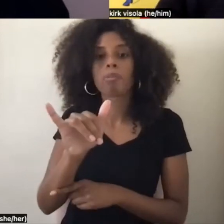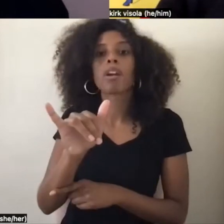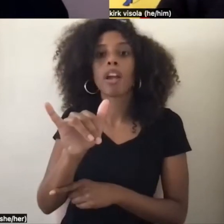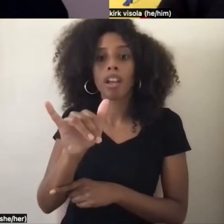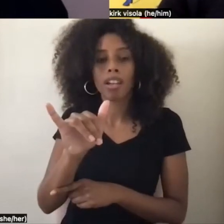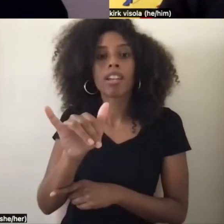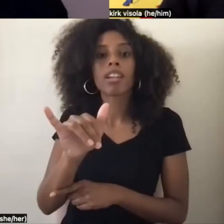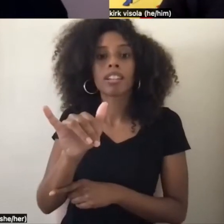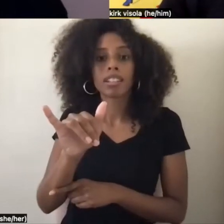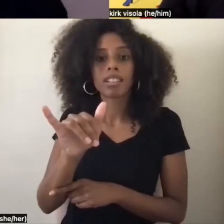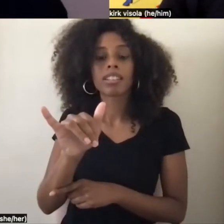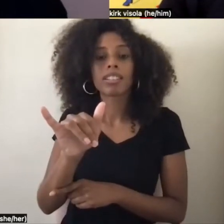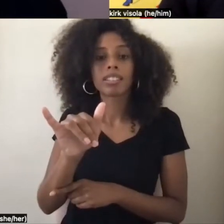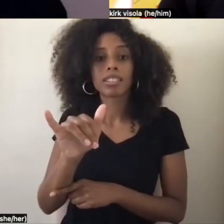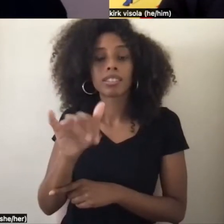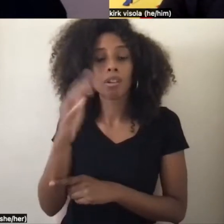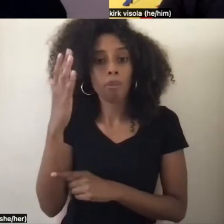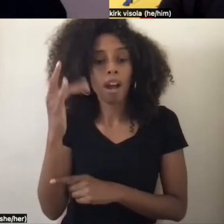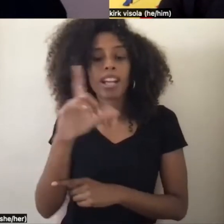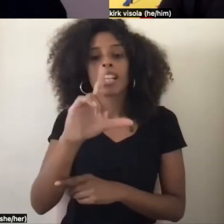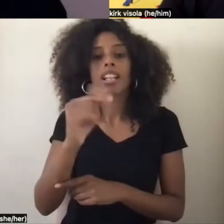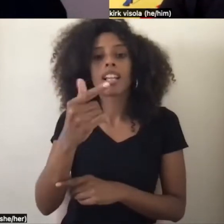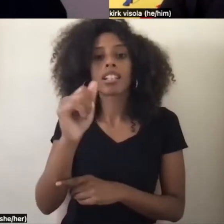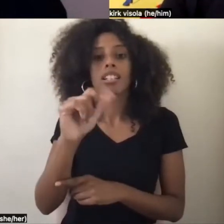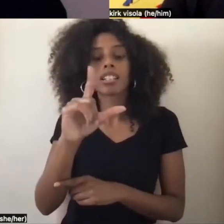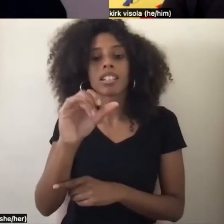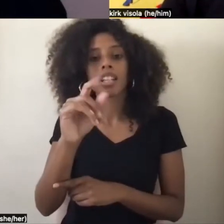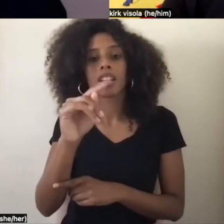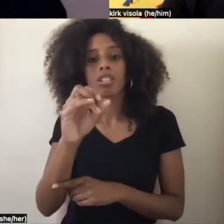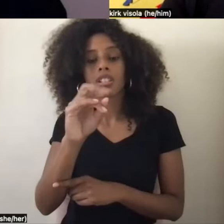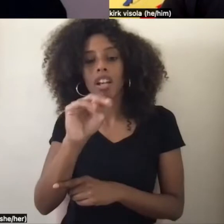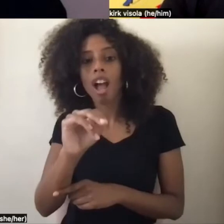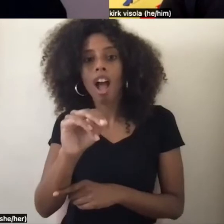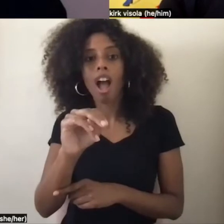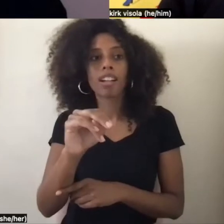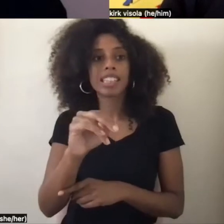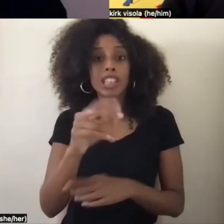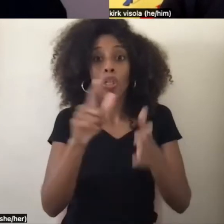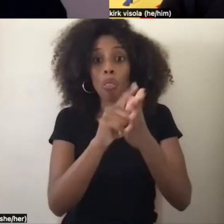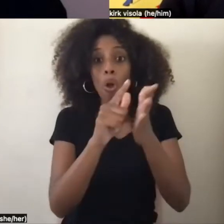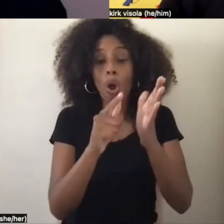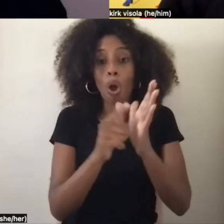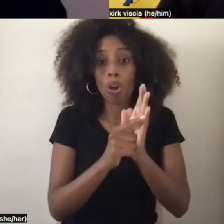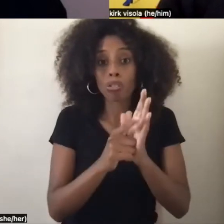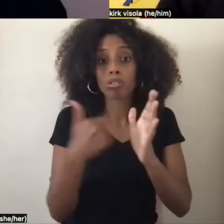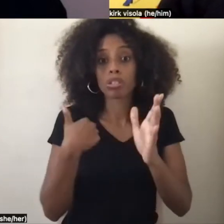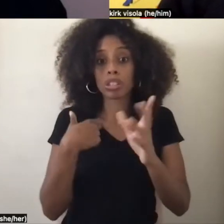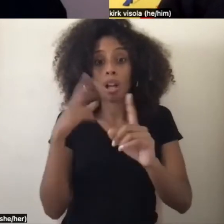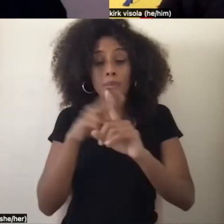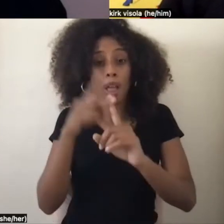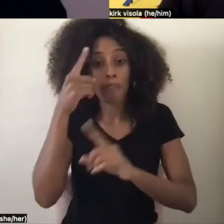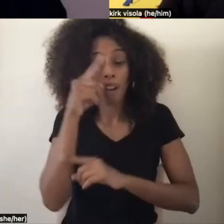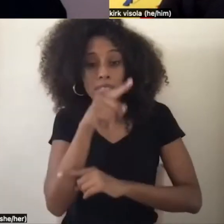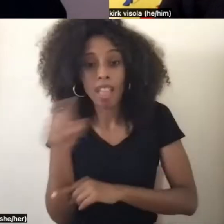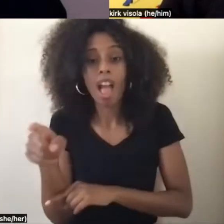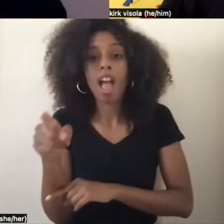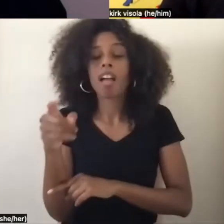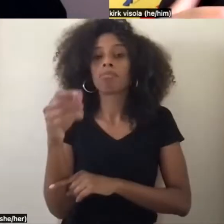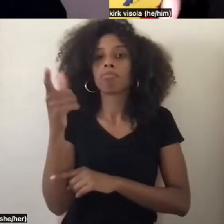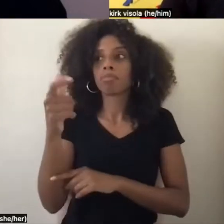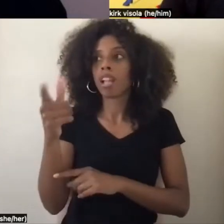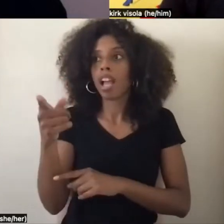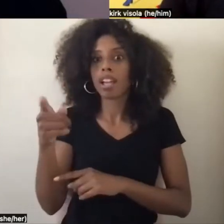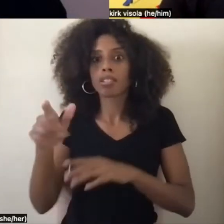they are seen as prey, period. So when women sense something's wrong, they will automatically know to get out of